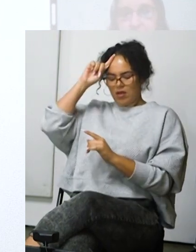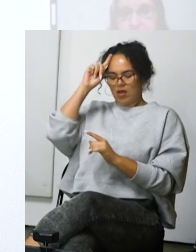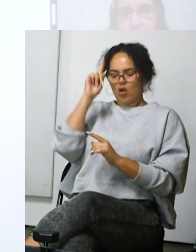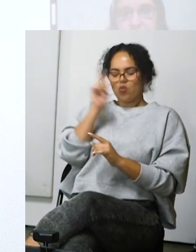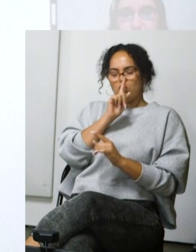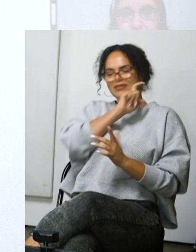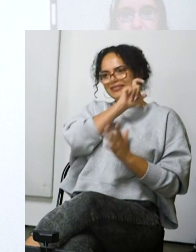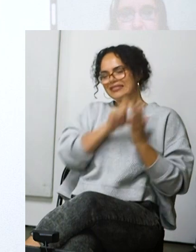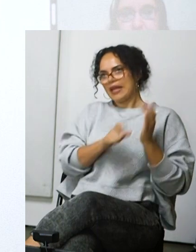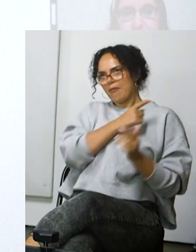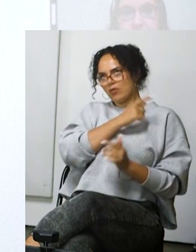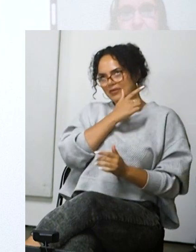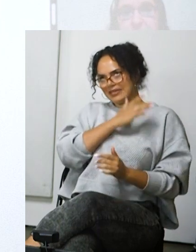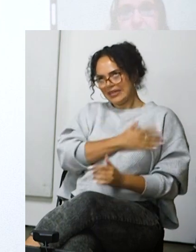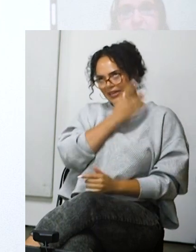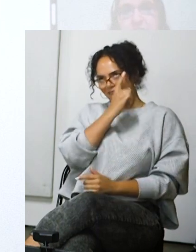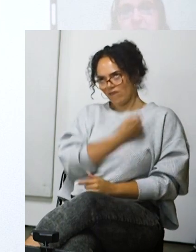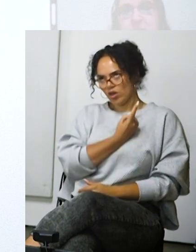start.